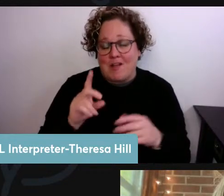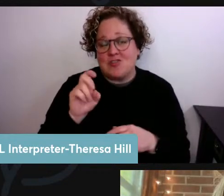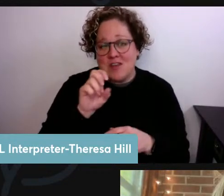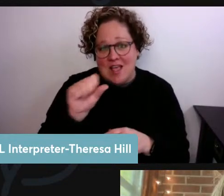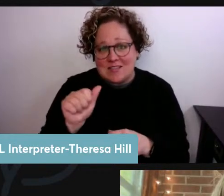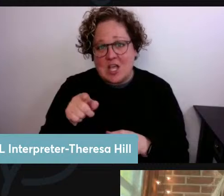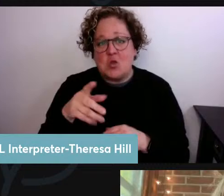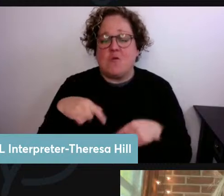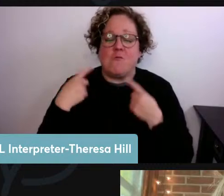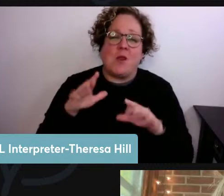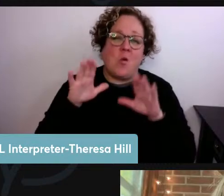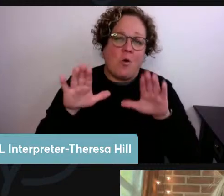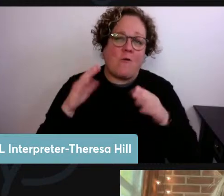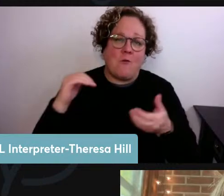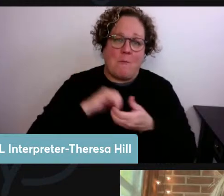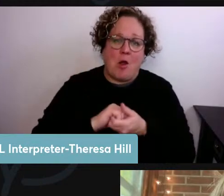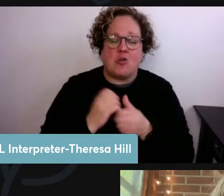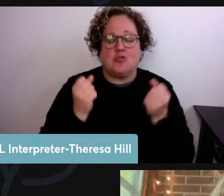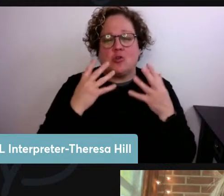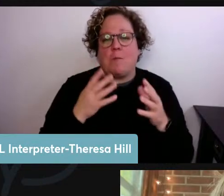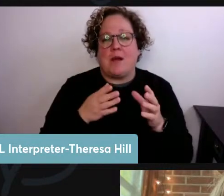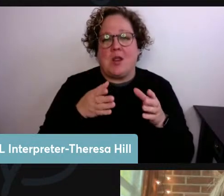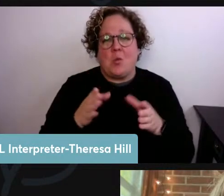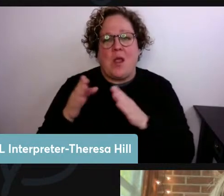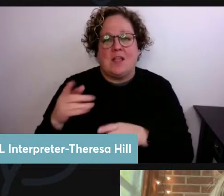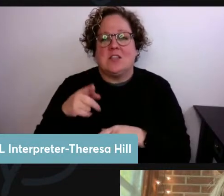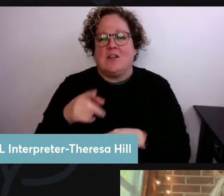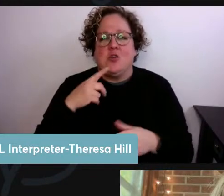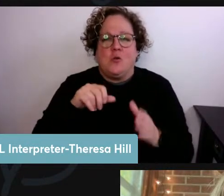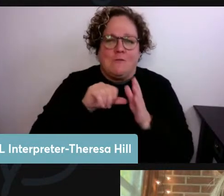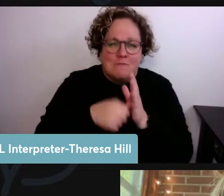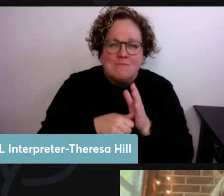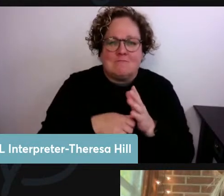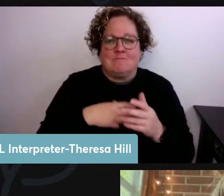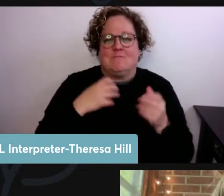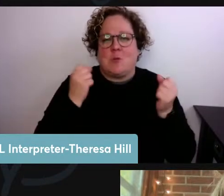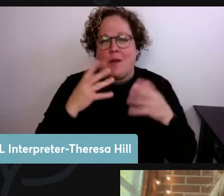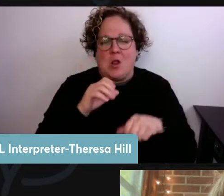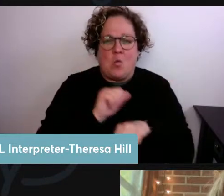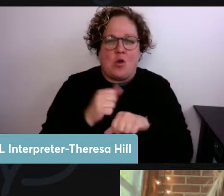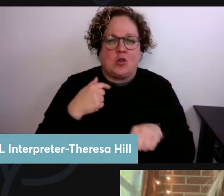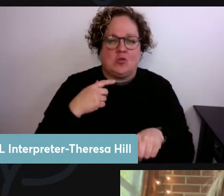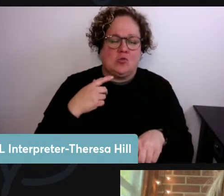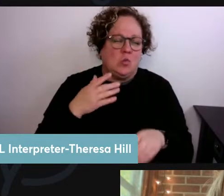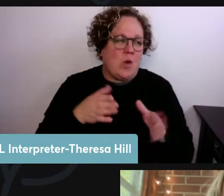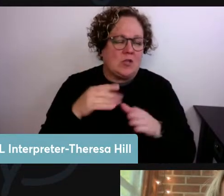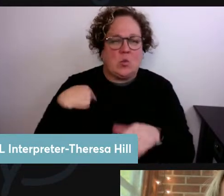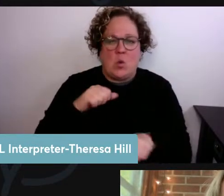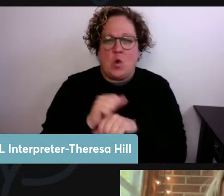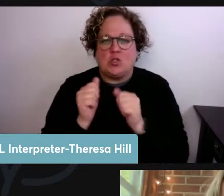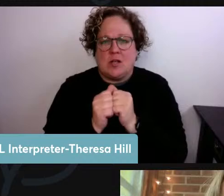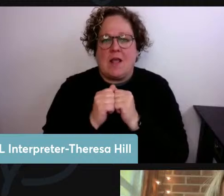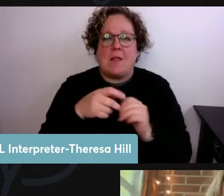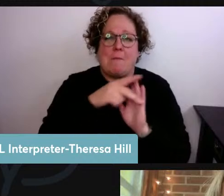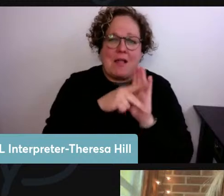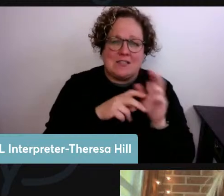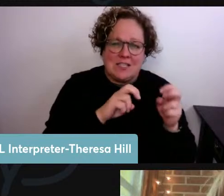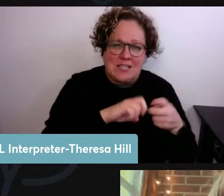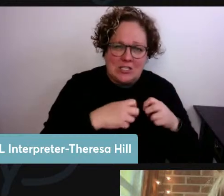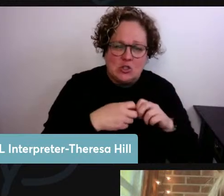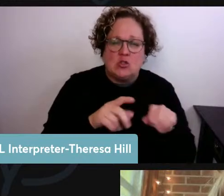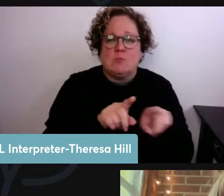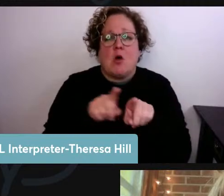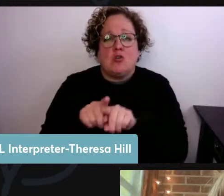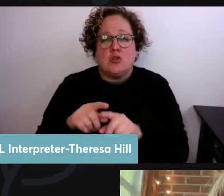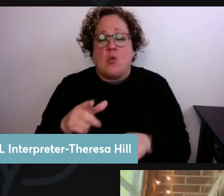partner in so many ways, and you've highlighted some of the ways we've worked together on policy issues, but also the lunch and learns that you've done for